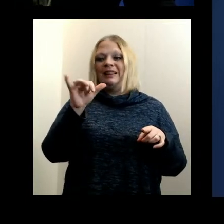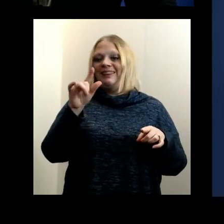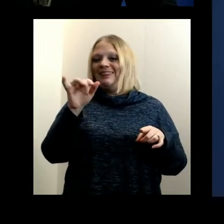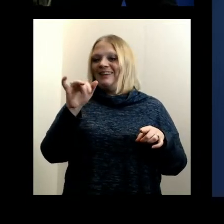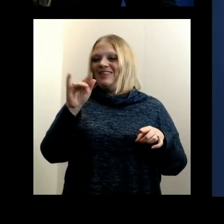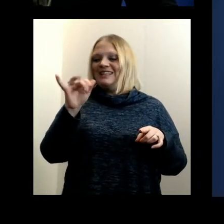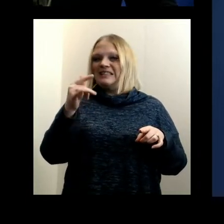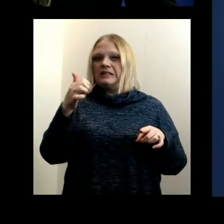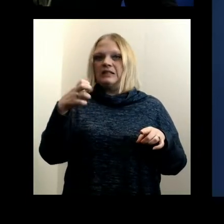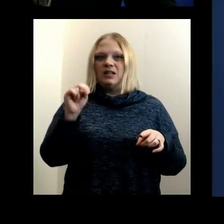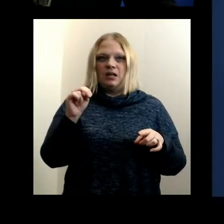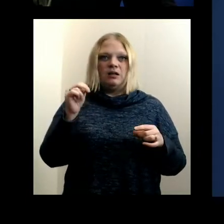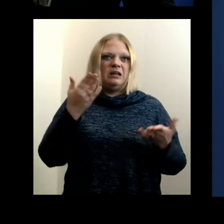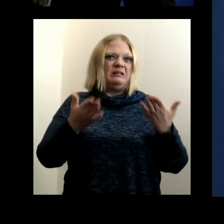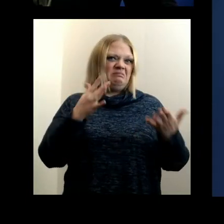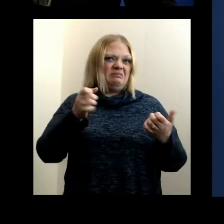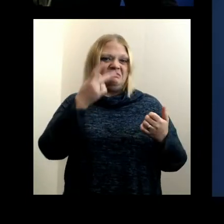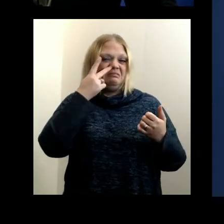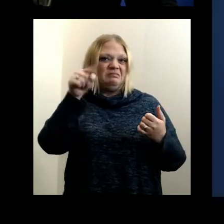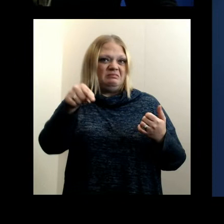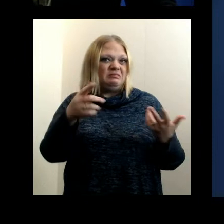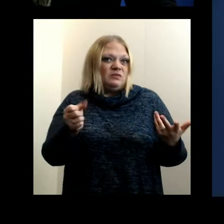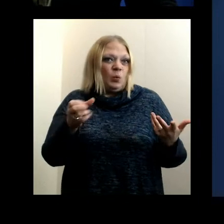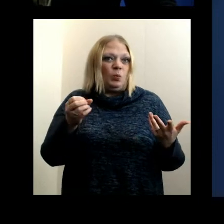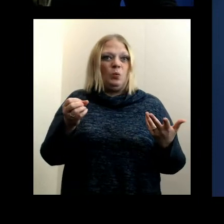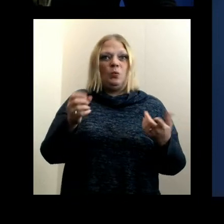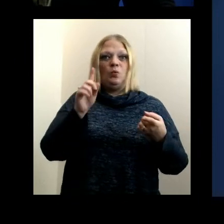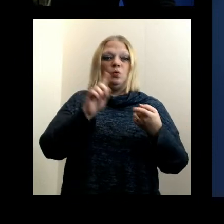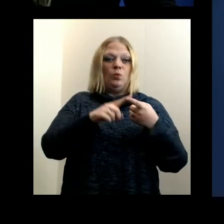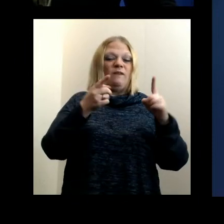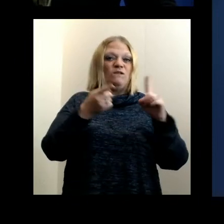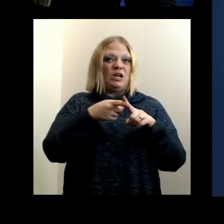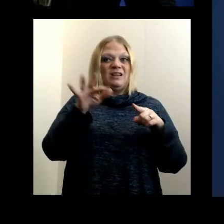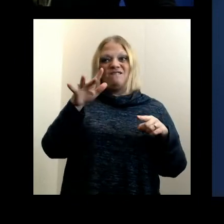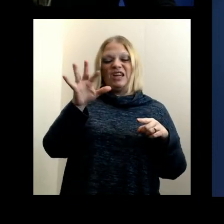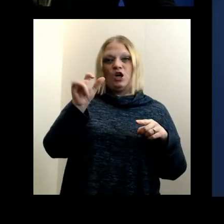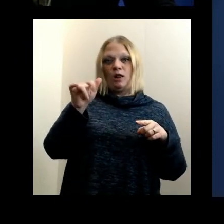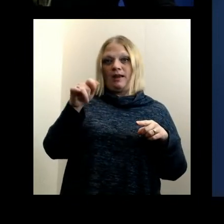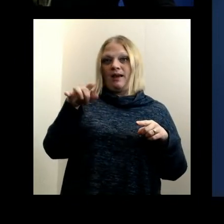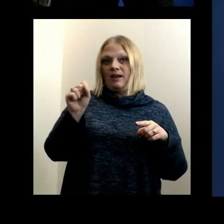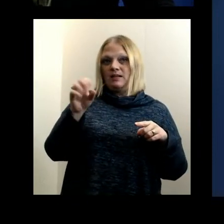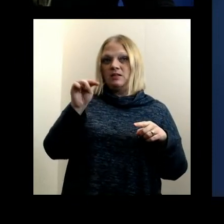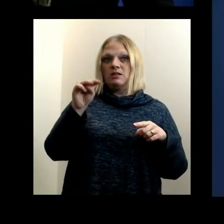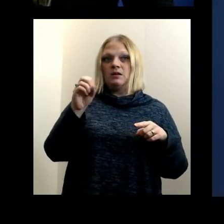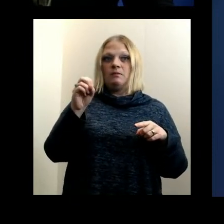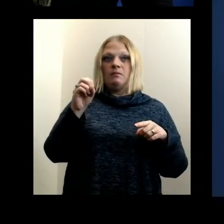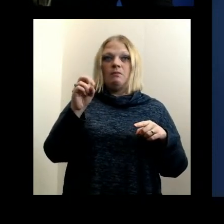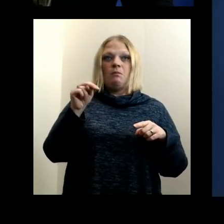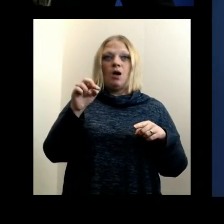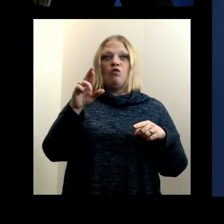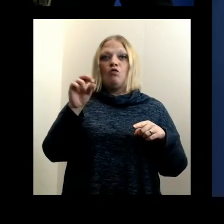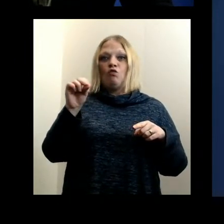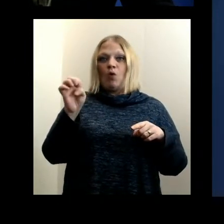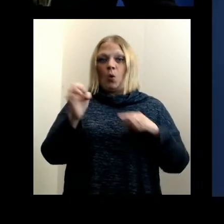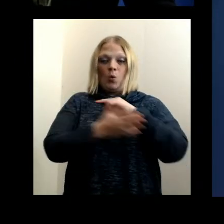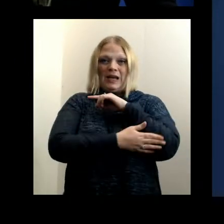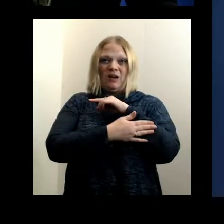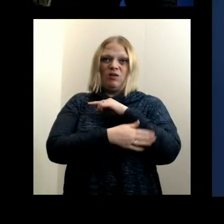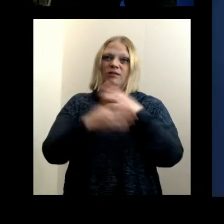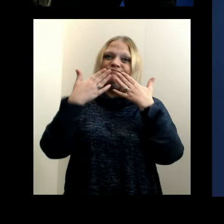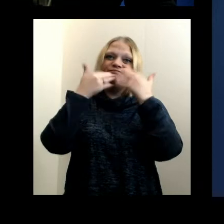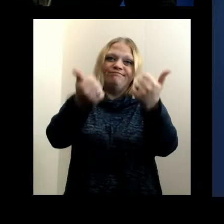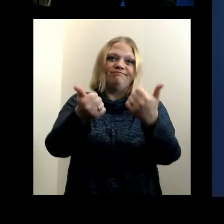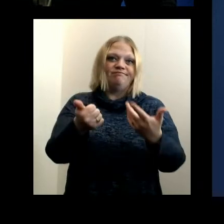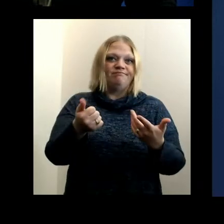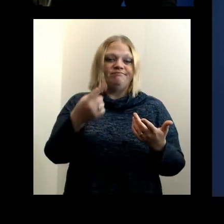can probably see this broadcast. So to our friends in the Finger Lakes region, Monroe County, we certainly wish you the best as you address